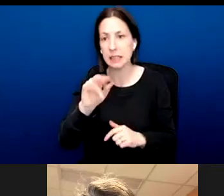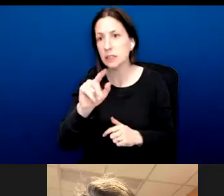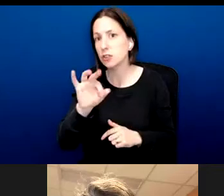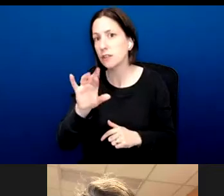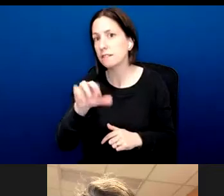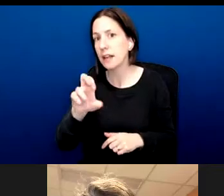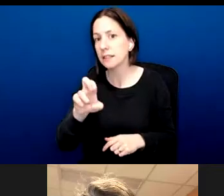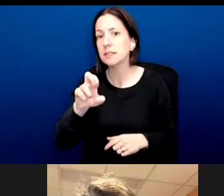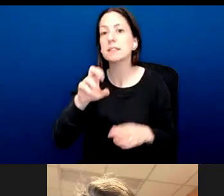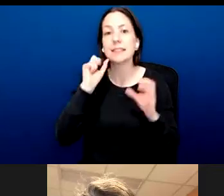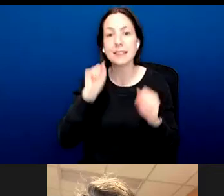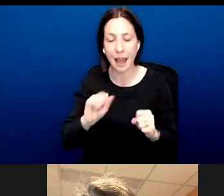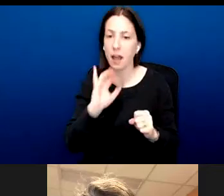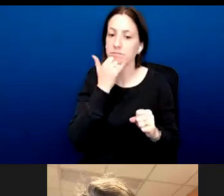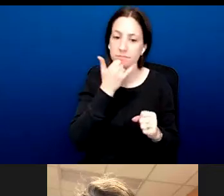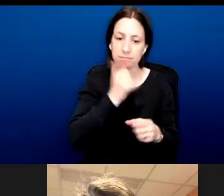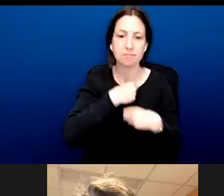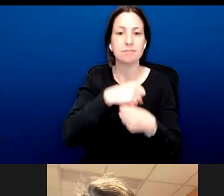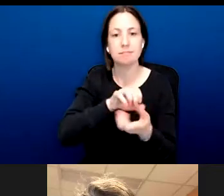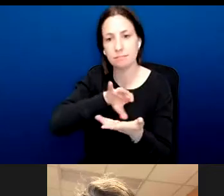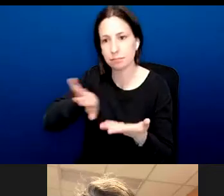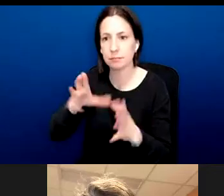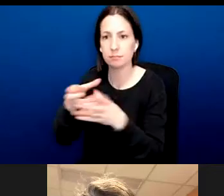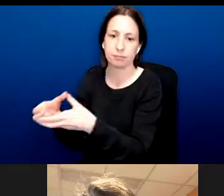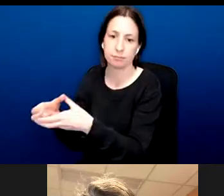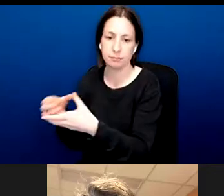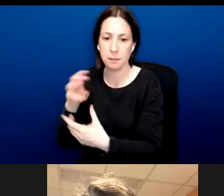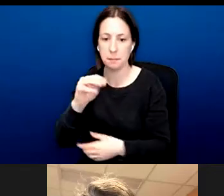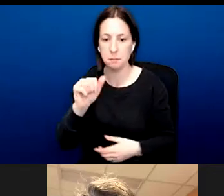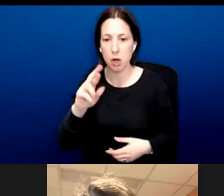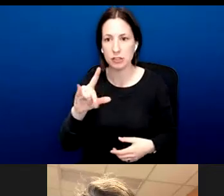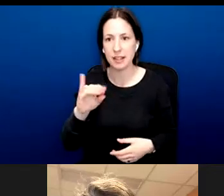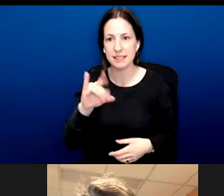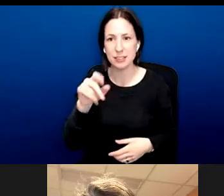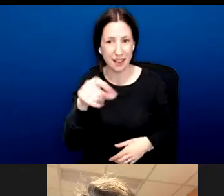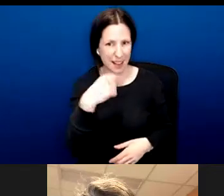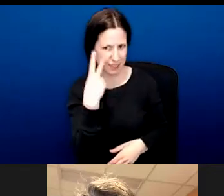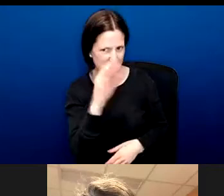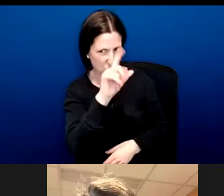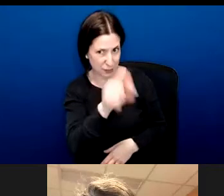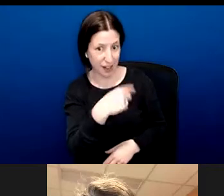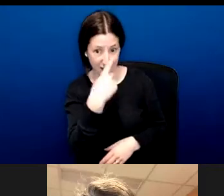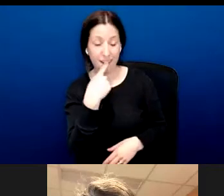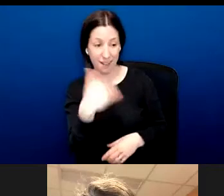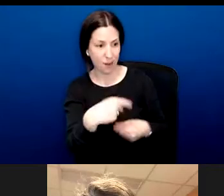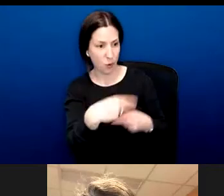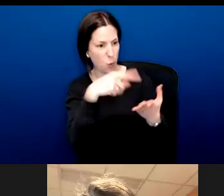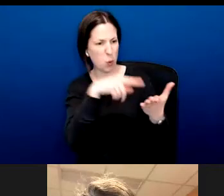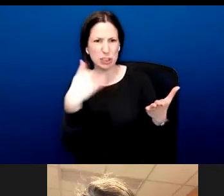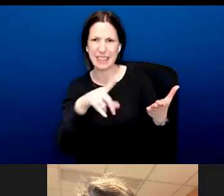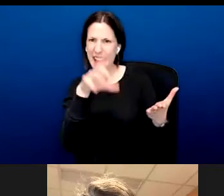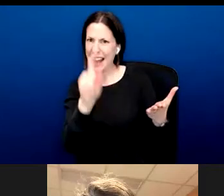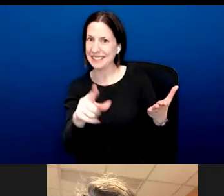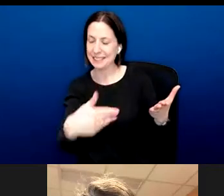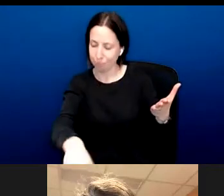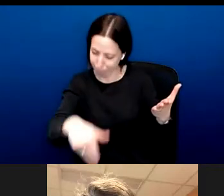co-produce marginalization. This is a great question I saw when I came in, and I was like, oh man, she's asking a doozy. But